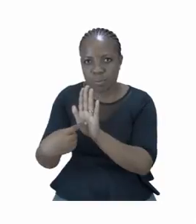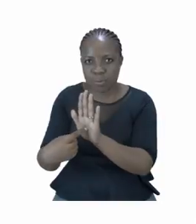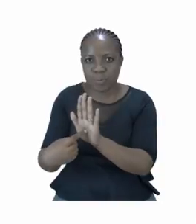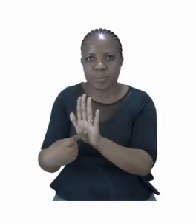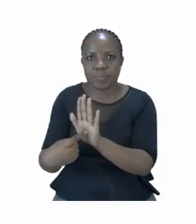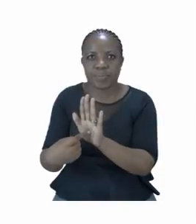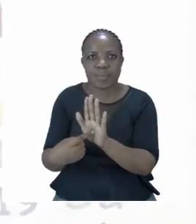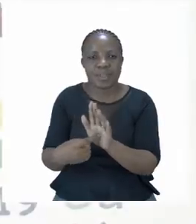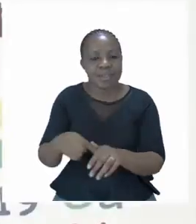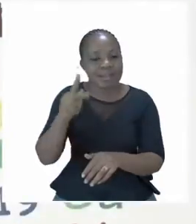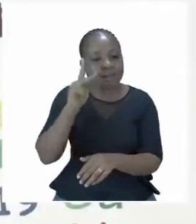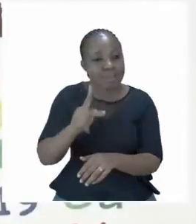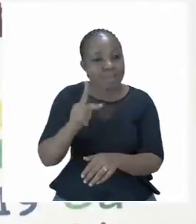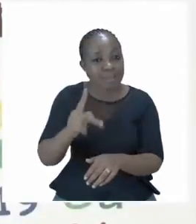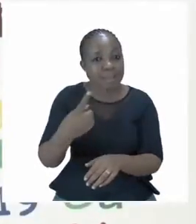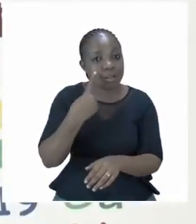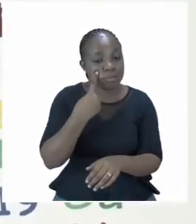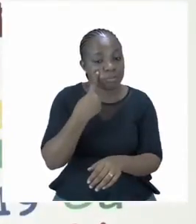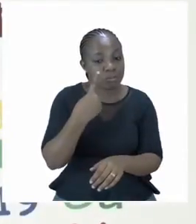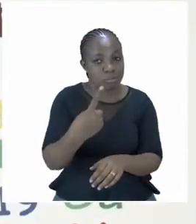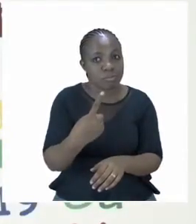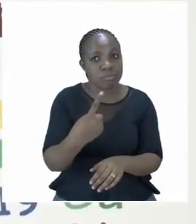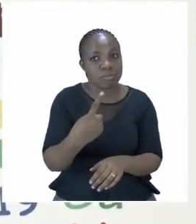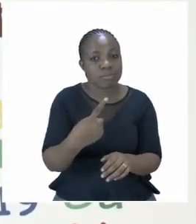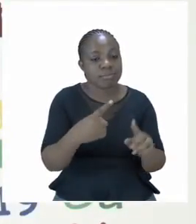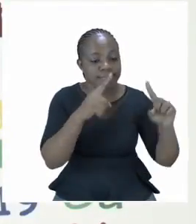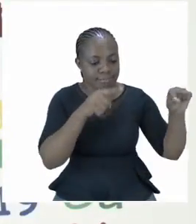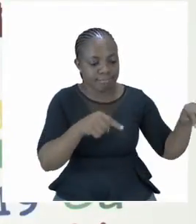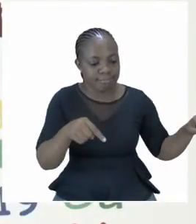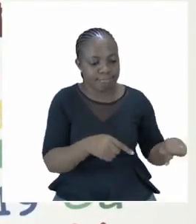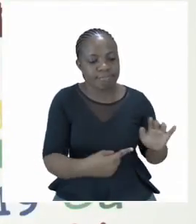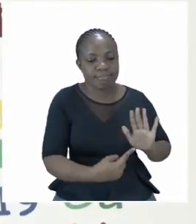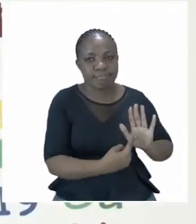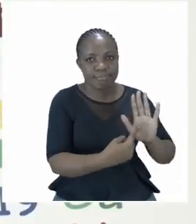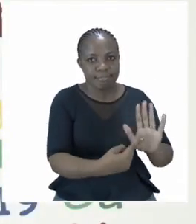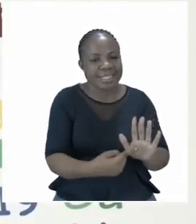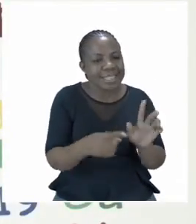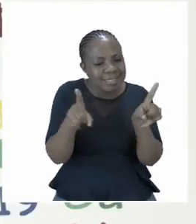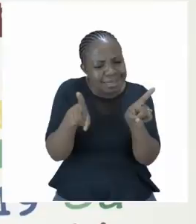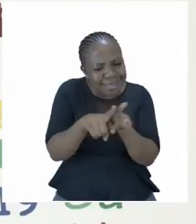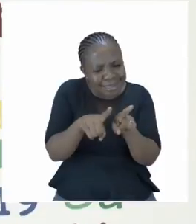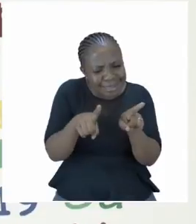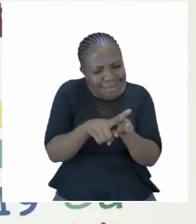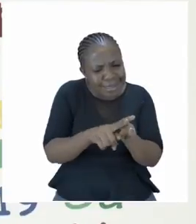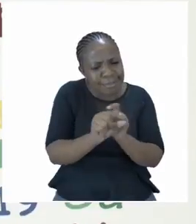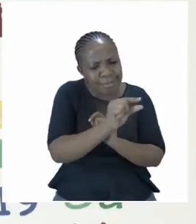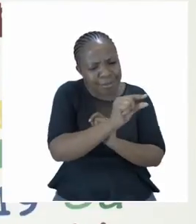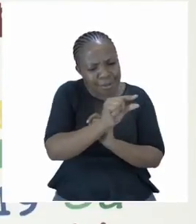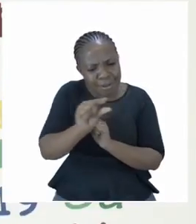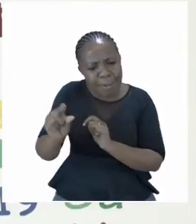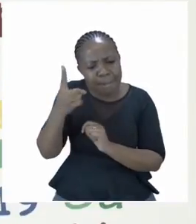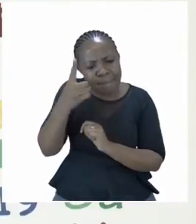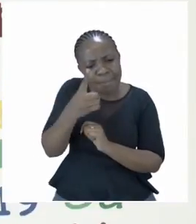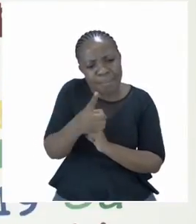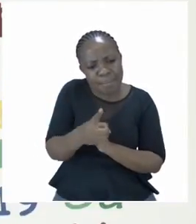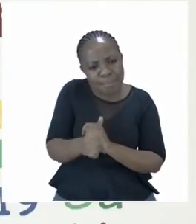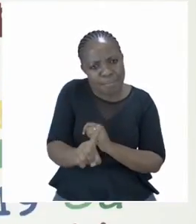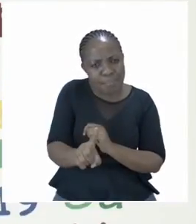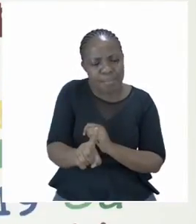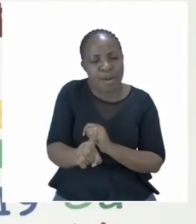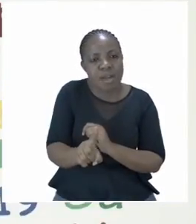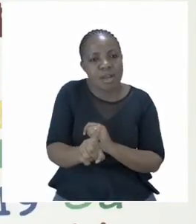board again. It is still the same sentence. The cat was